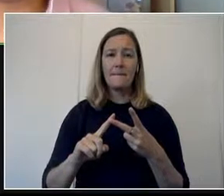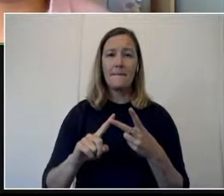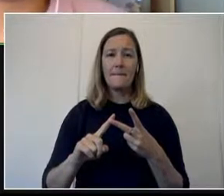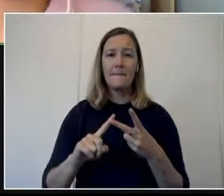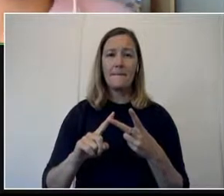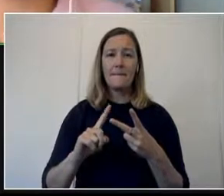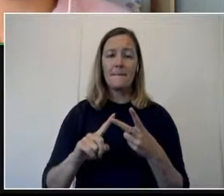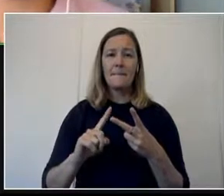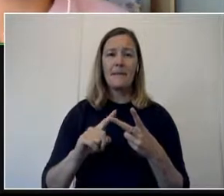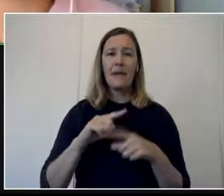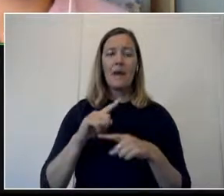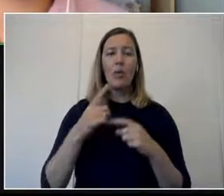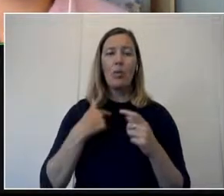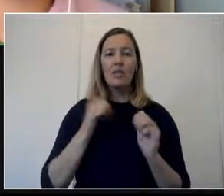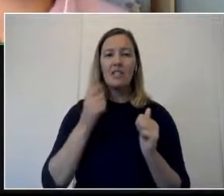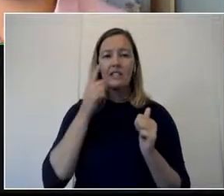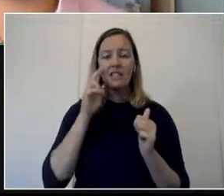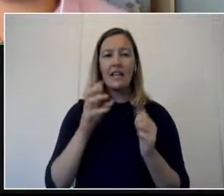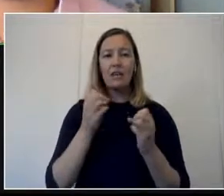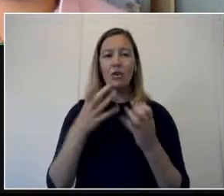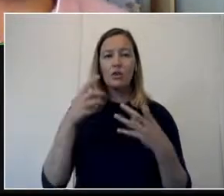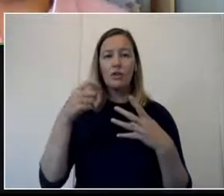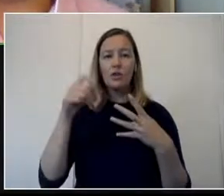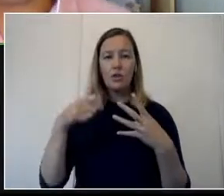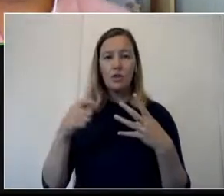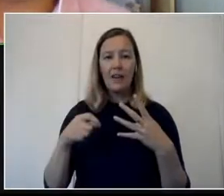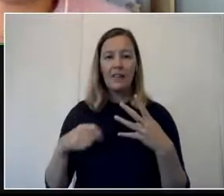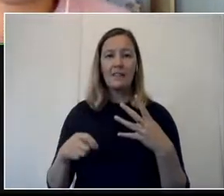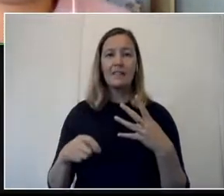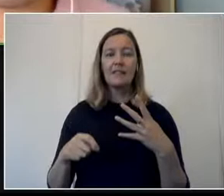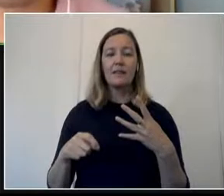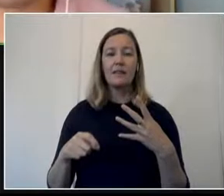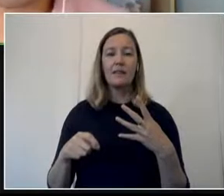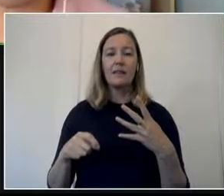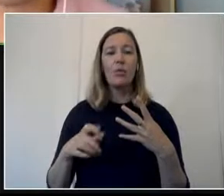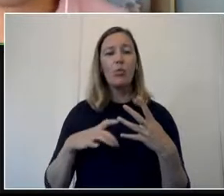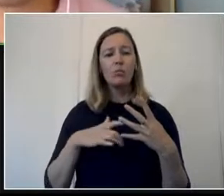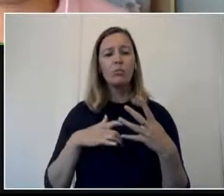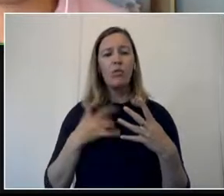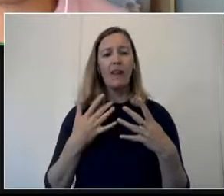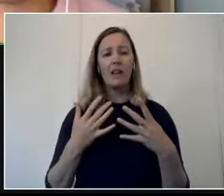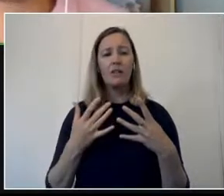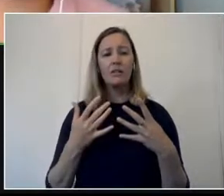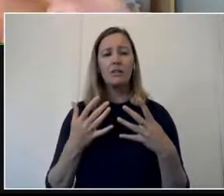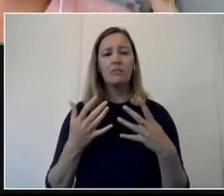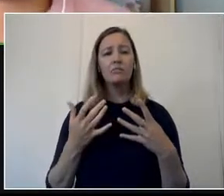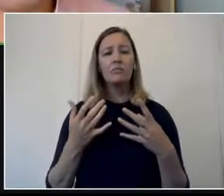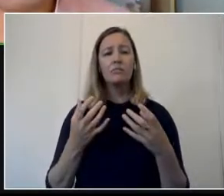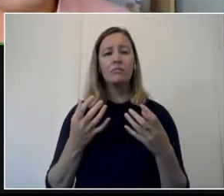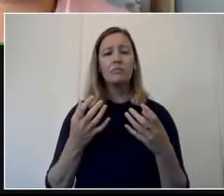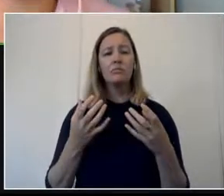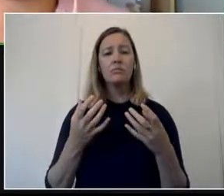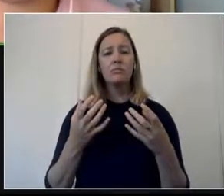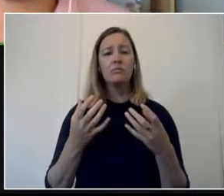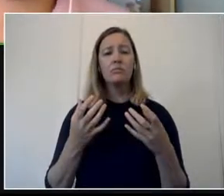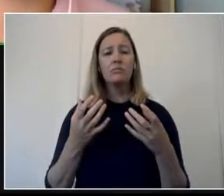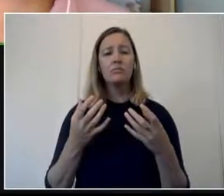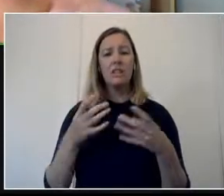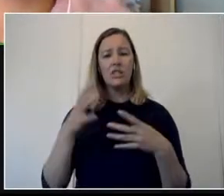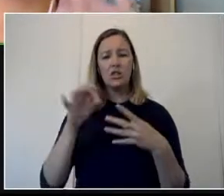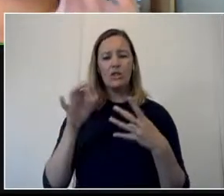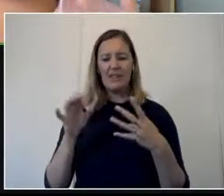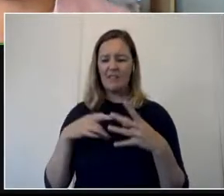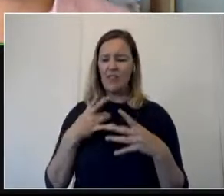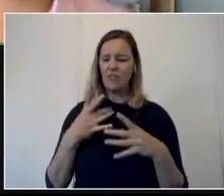surveys within our community where we feel that a lot of the time we're not, the representation is not there, or